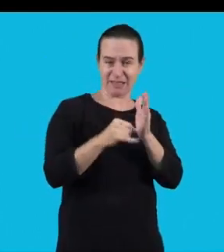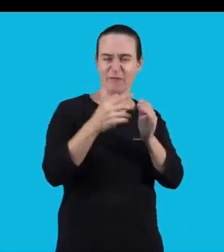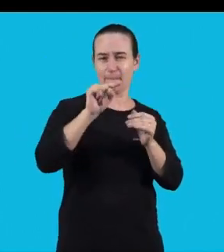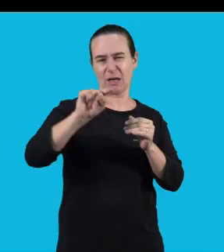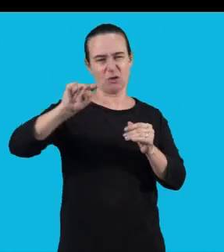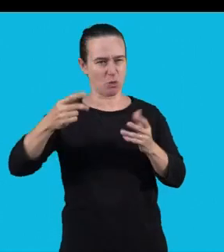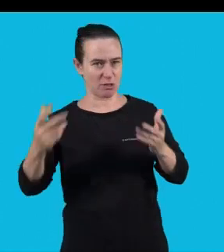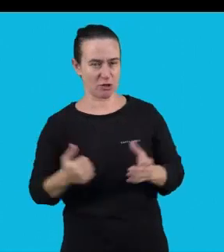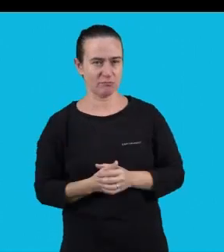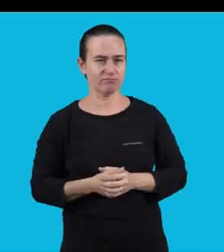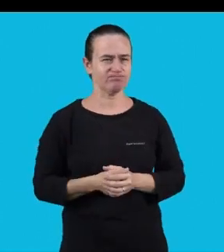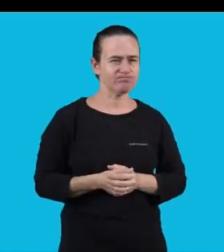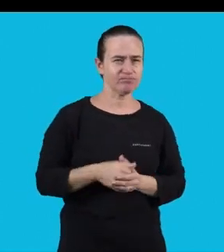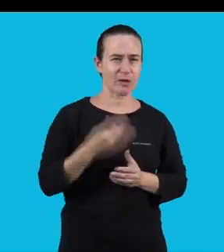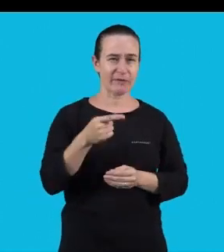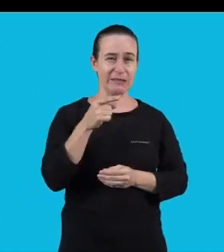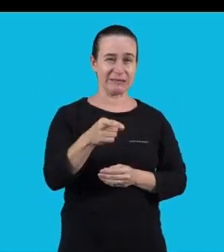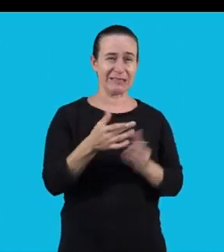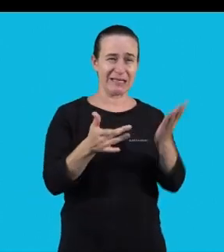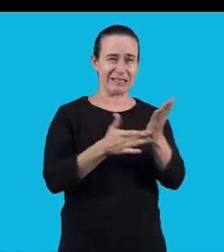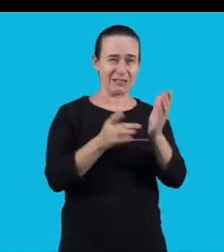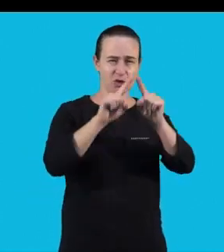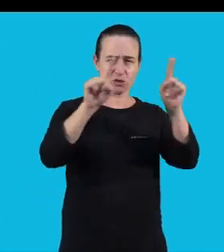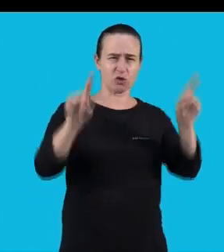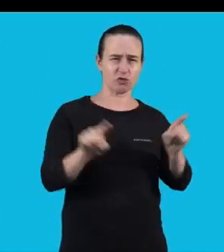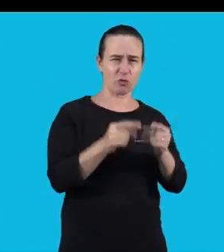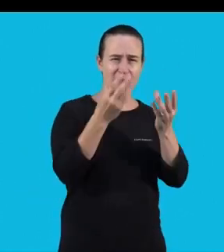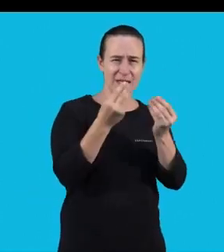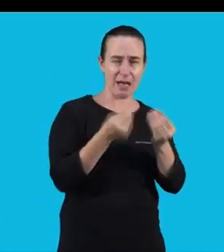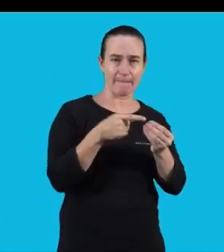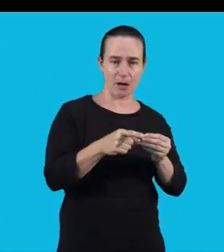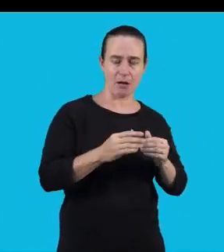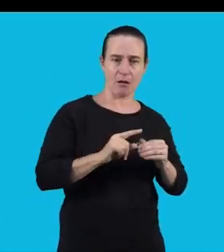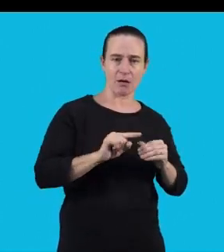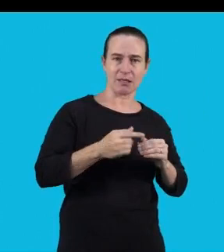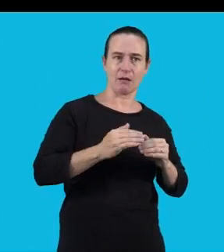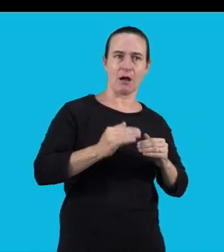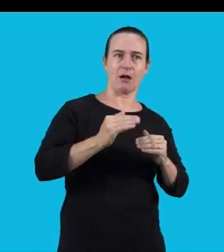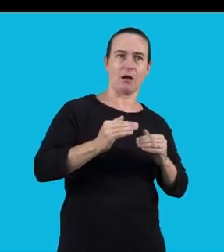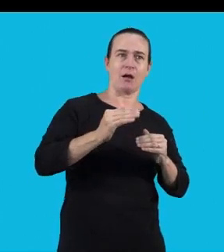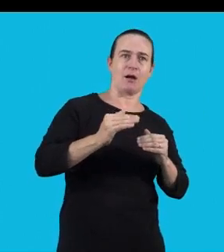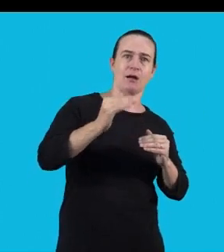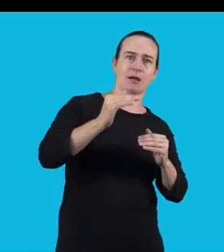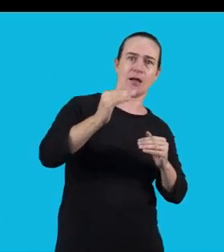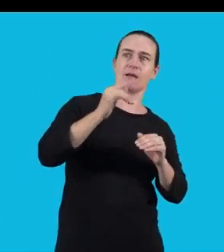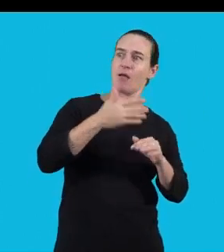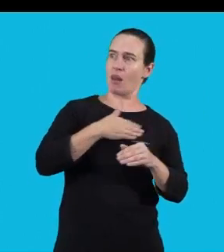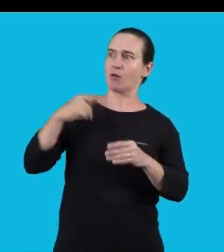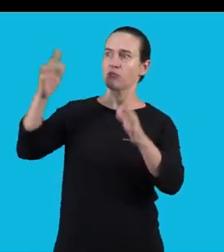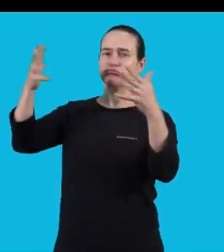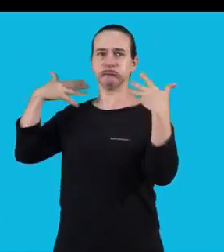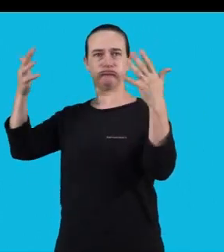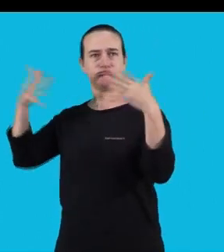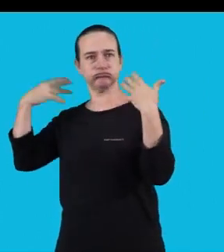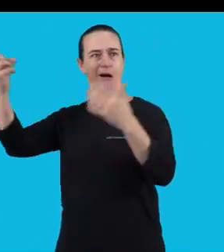sentence, and we go find line 3, the digital screen with numbers that tick higher and higher the longer the aircon is on,